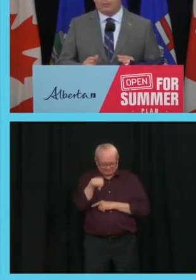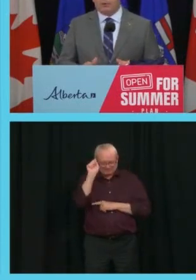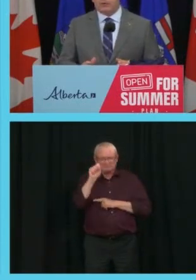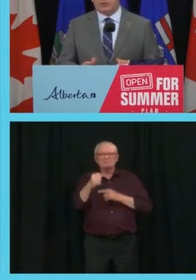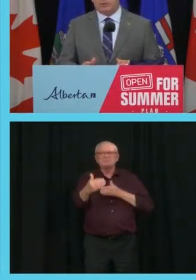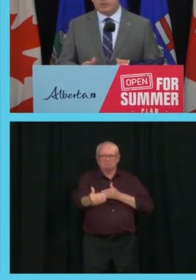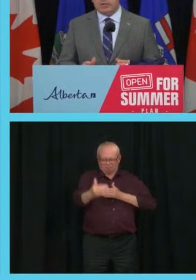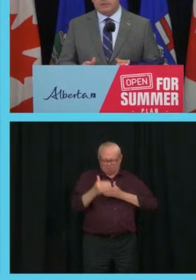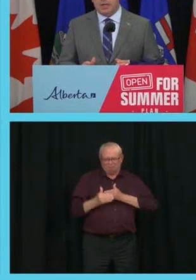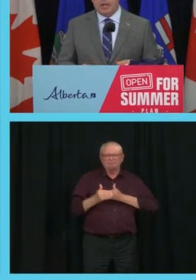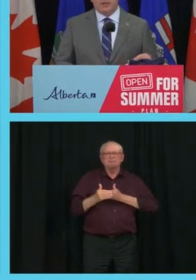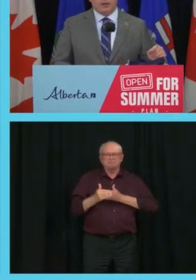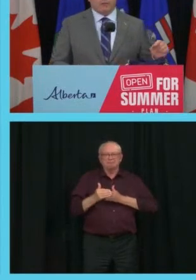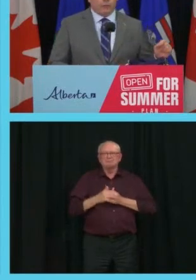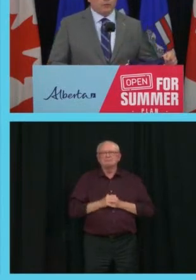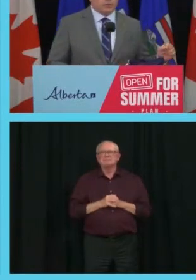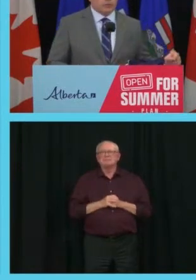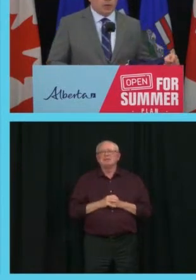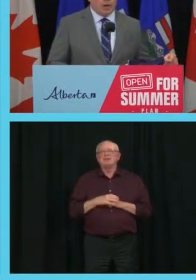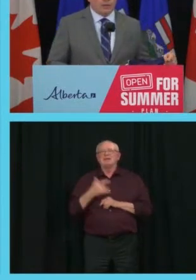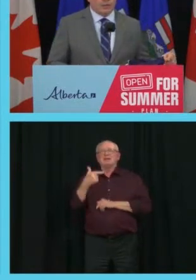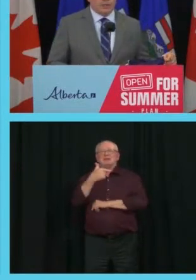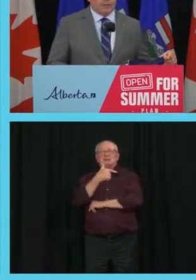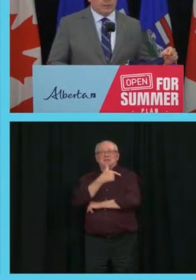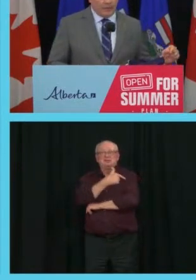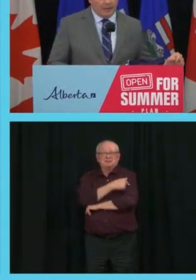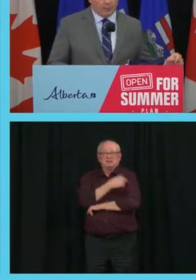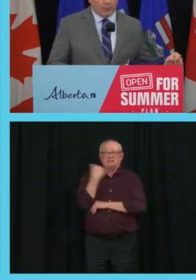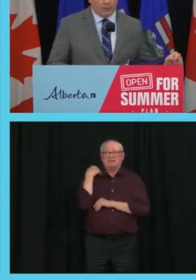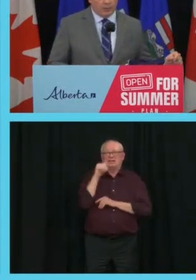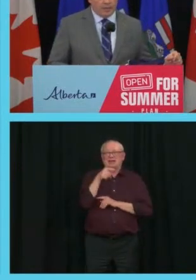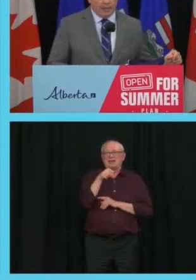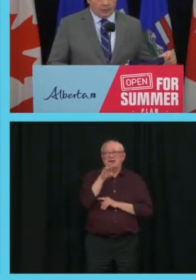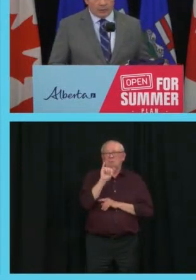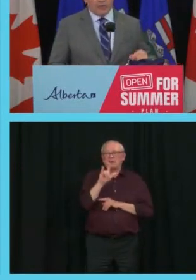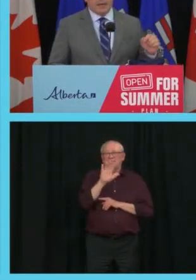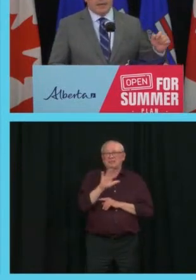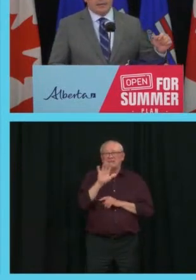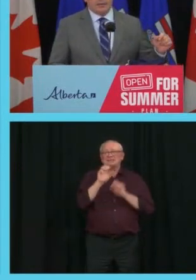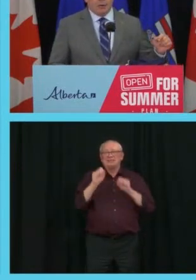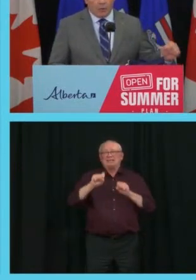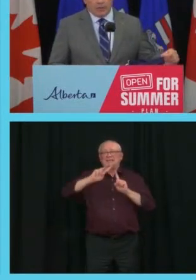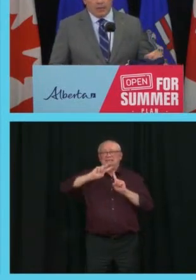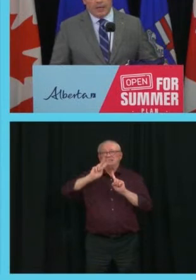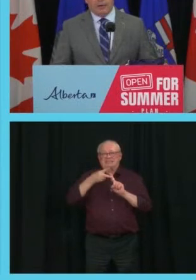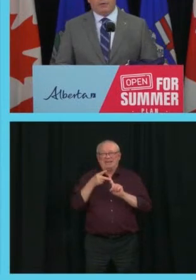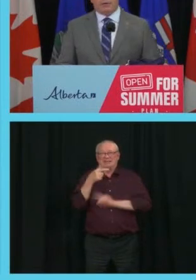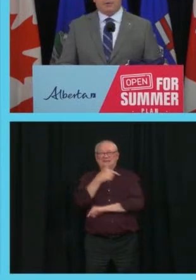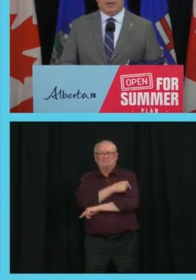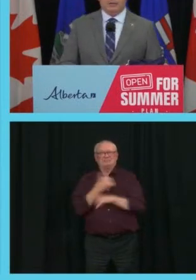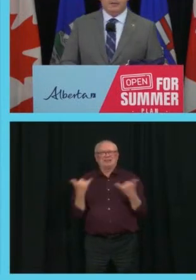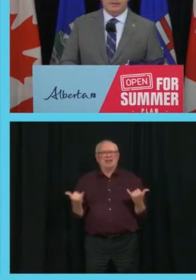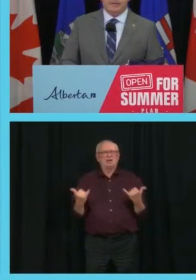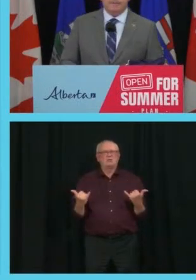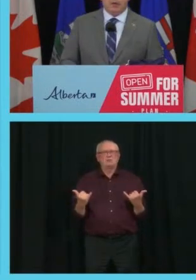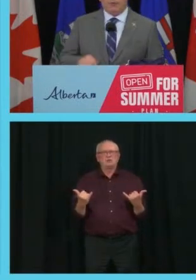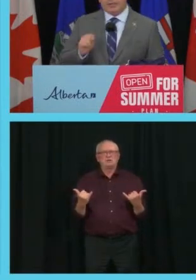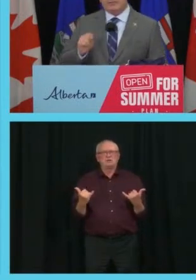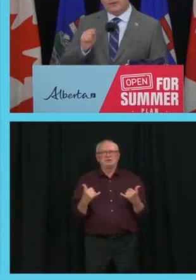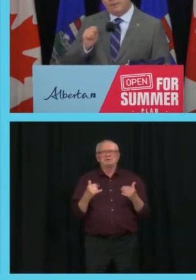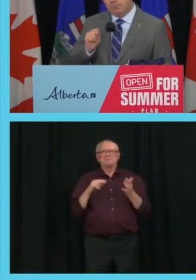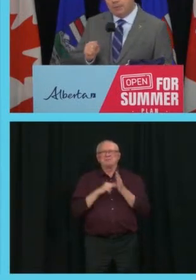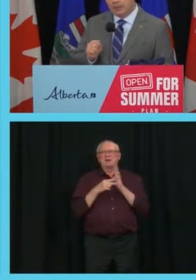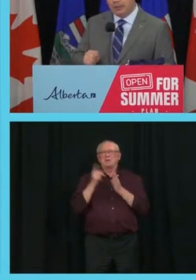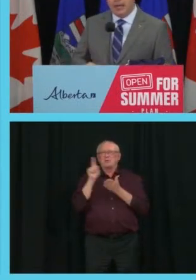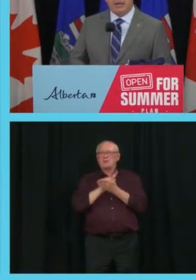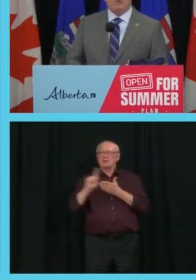doses for Albertans who received their first shot in the month of April, and we're doing that a week ahead of when we planned.